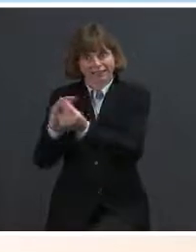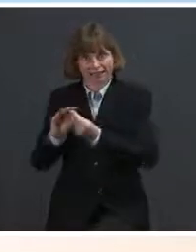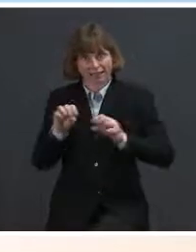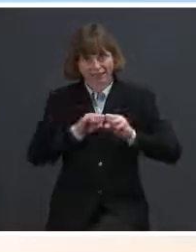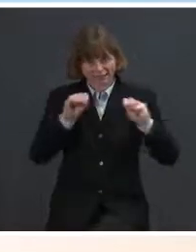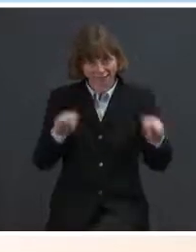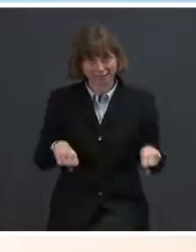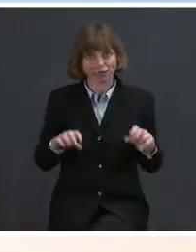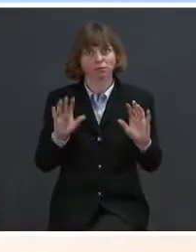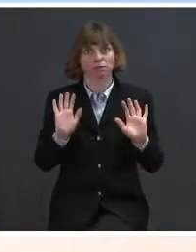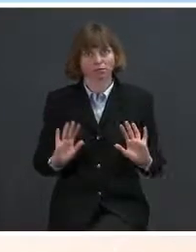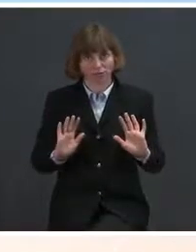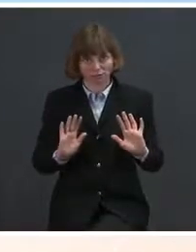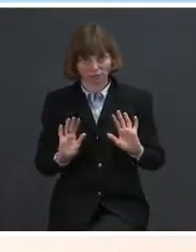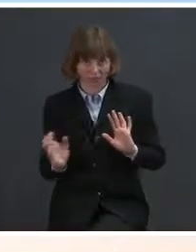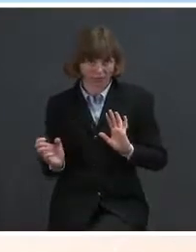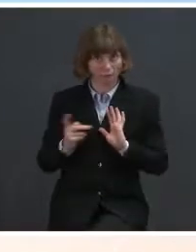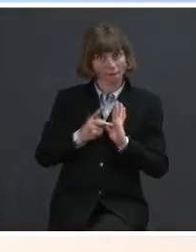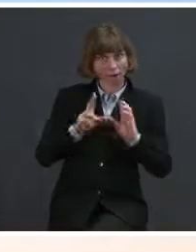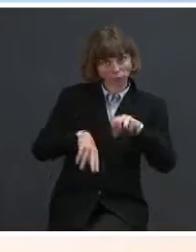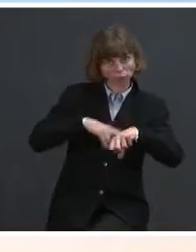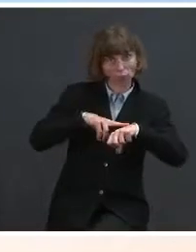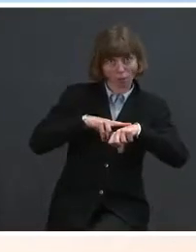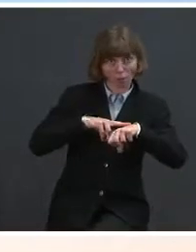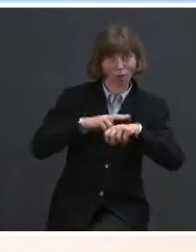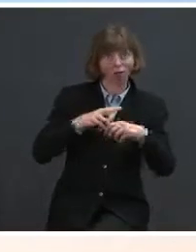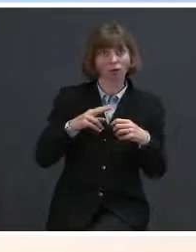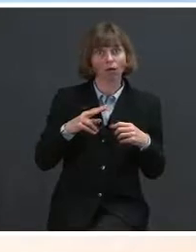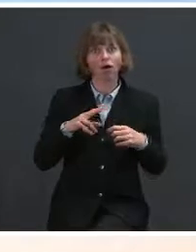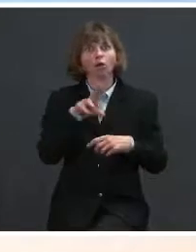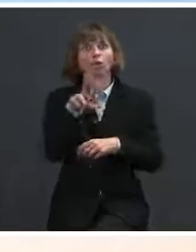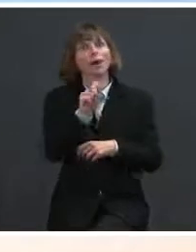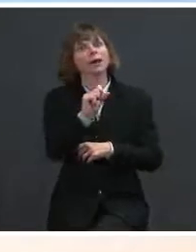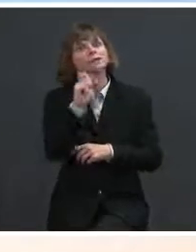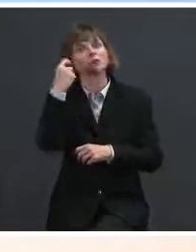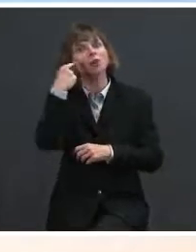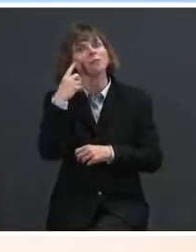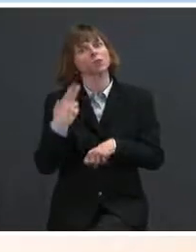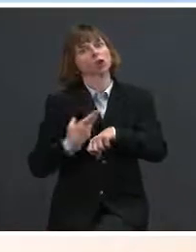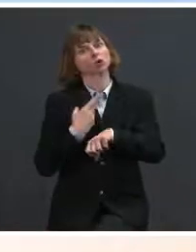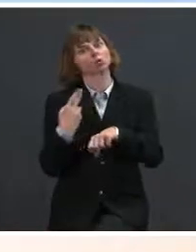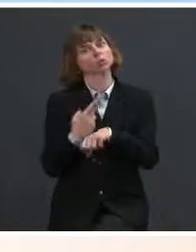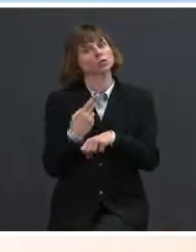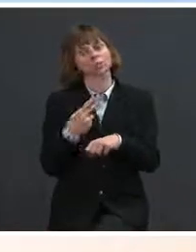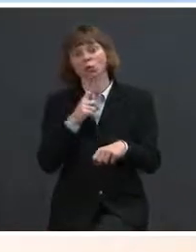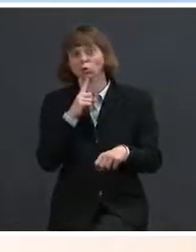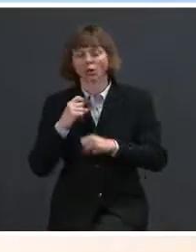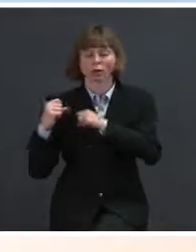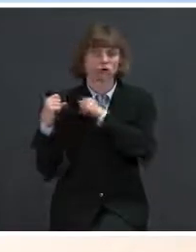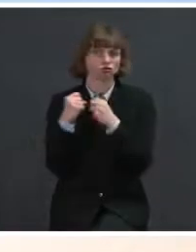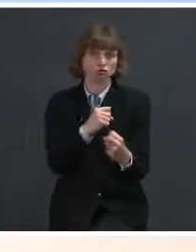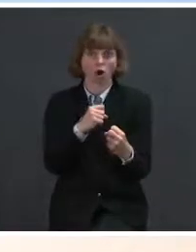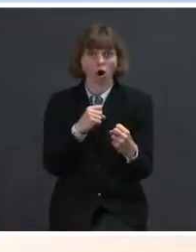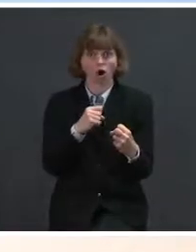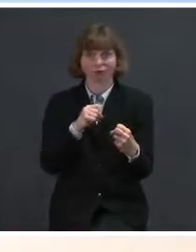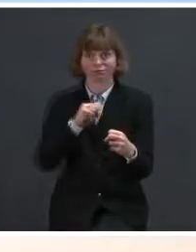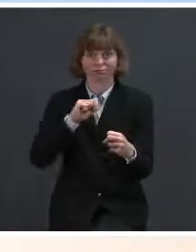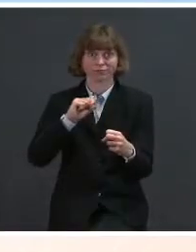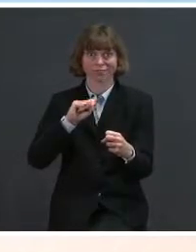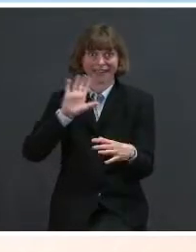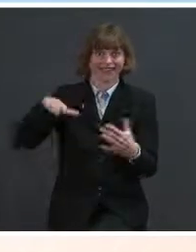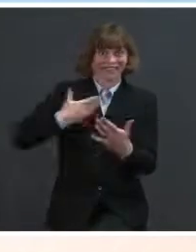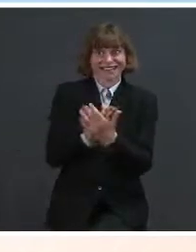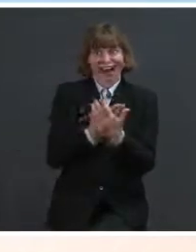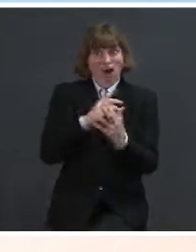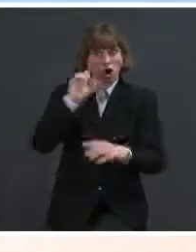remediation underway. And the U.S. government is mobilizing a robust whole-of-government response to it. Ultimately, a lot of this